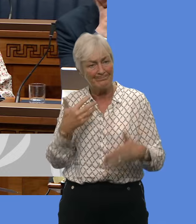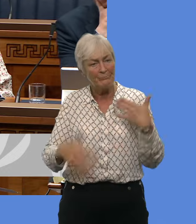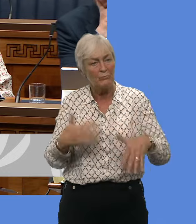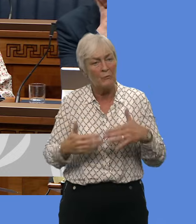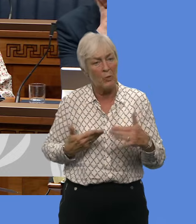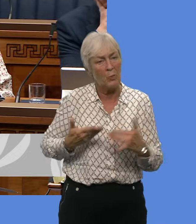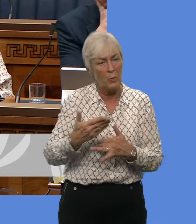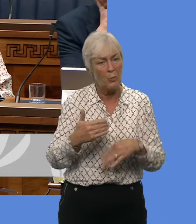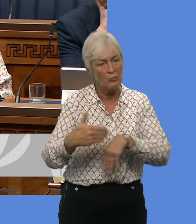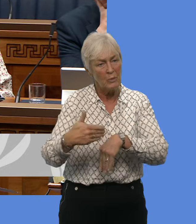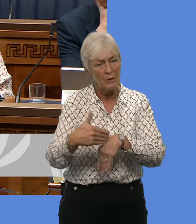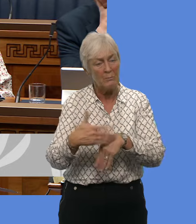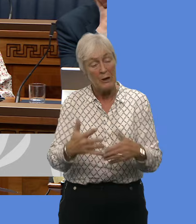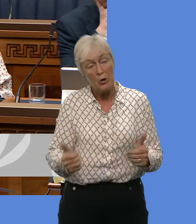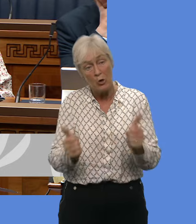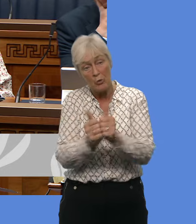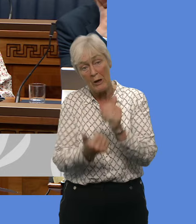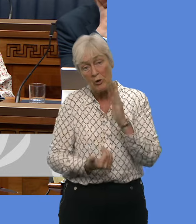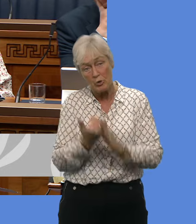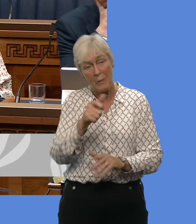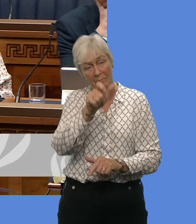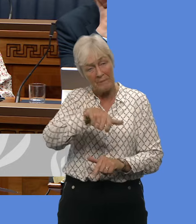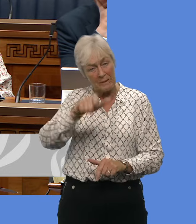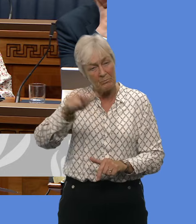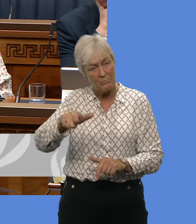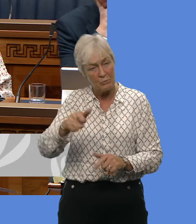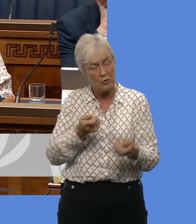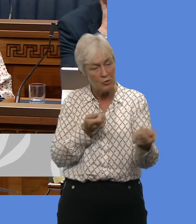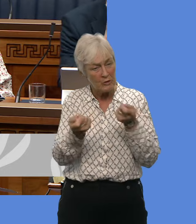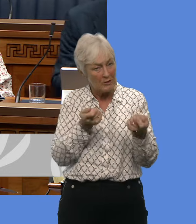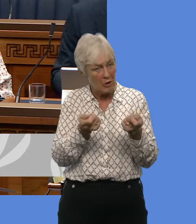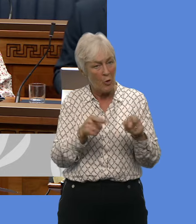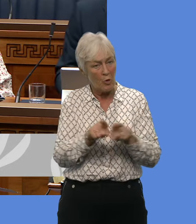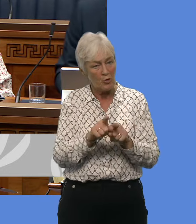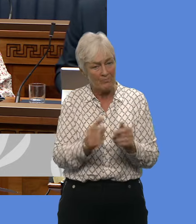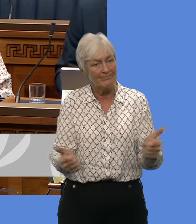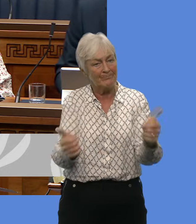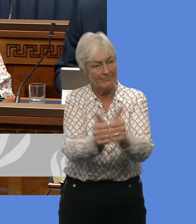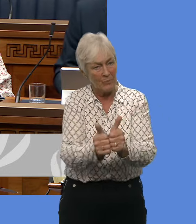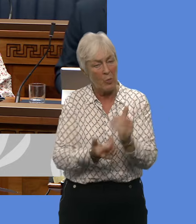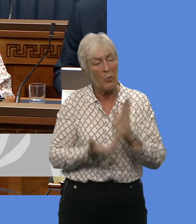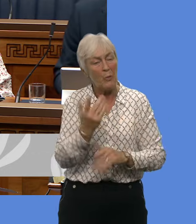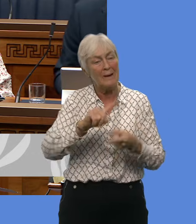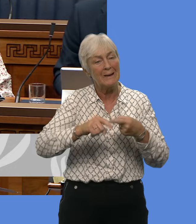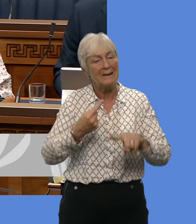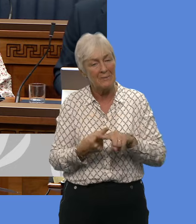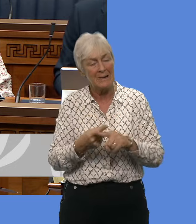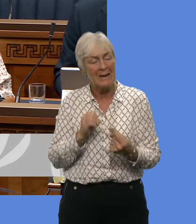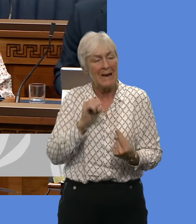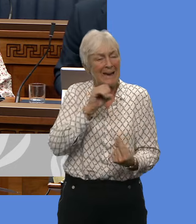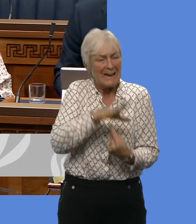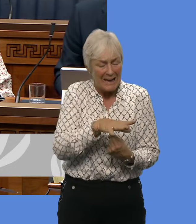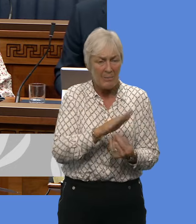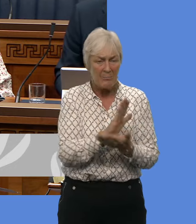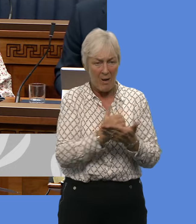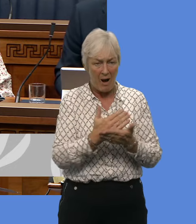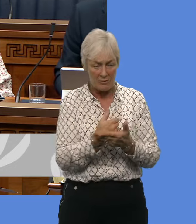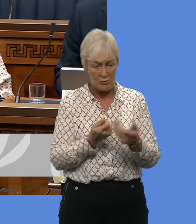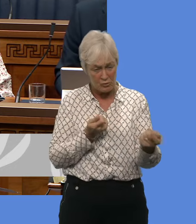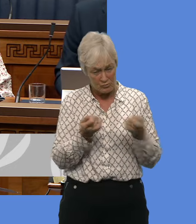and we are delighted to have agreed the new Victims and Survivors Strategy, which has also been endorsed by the Executive. A key part of the strategy is to